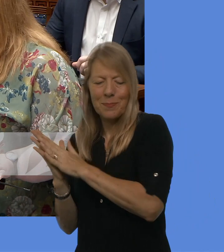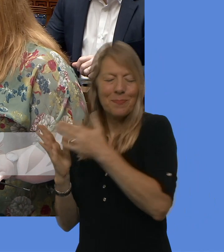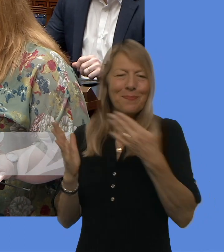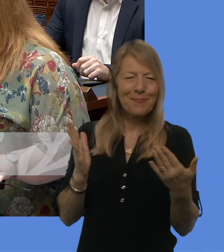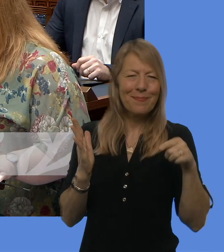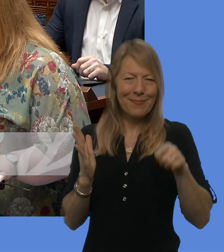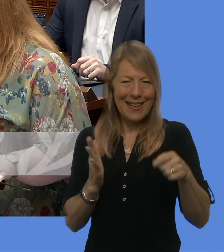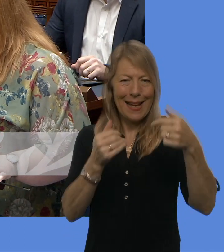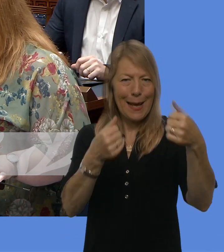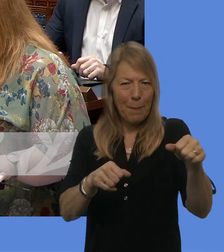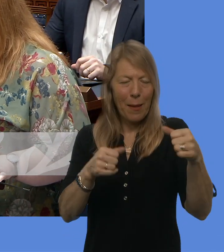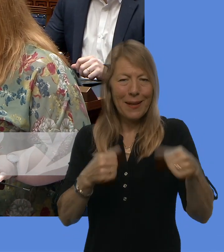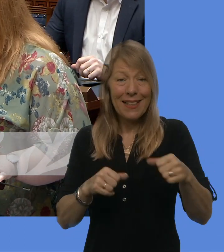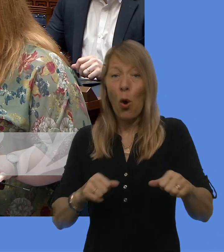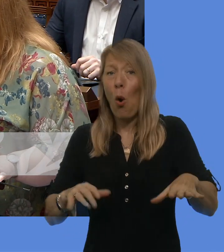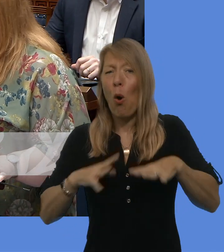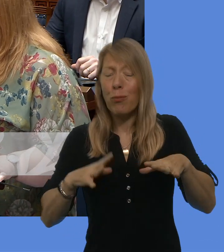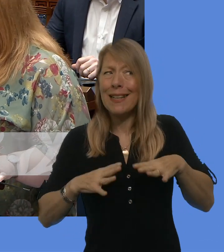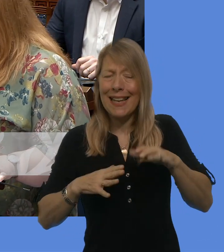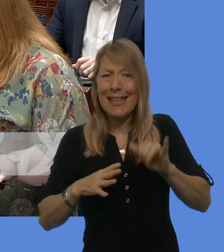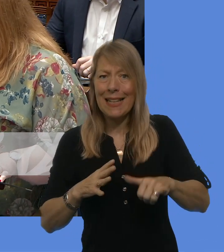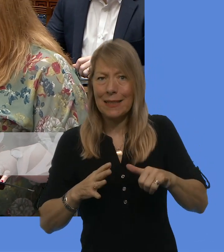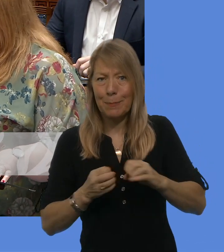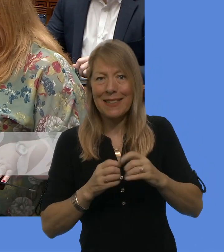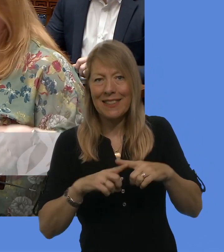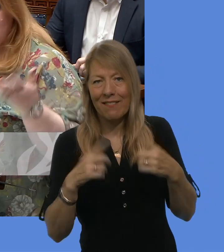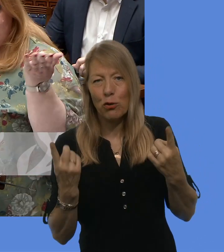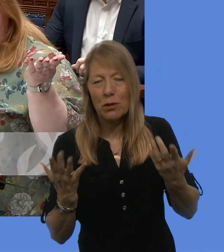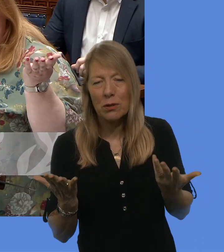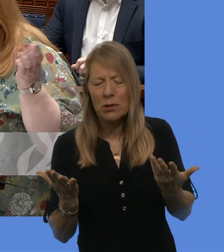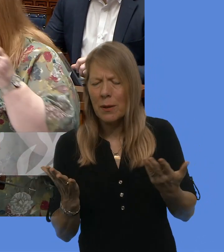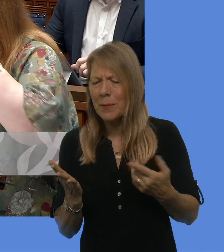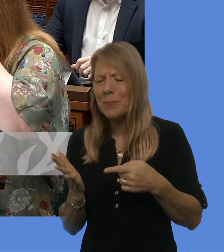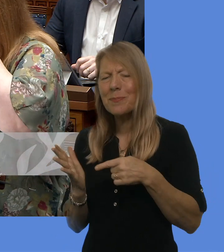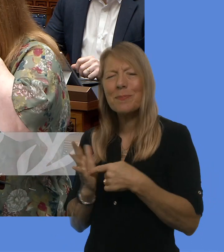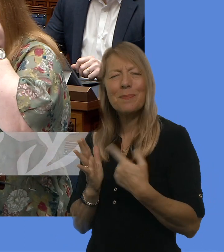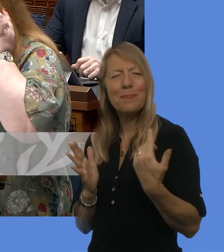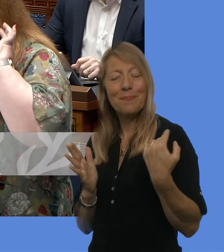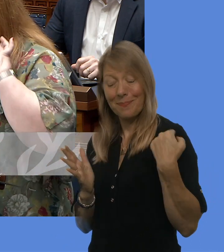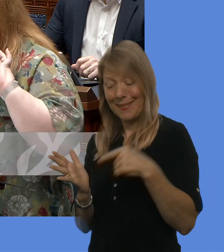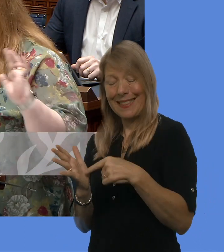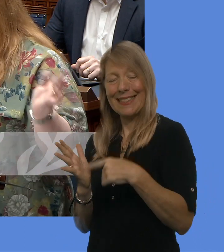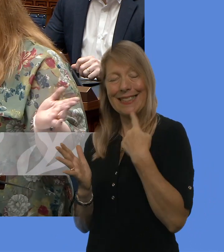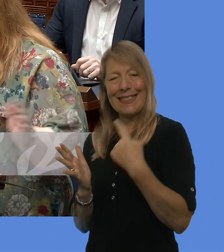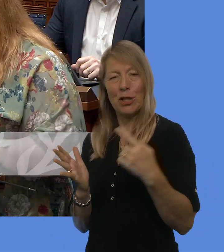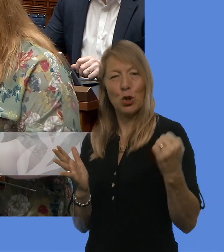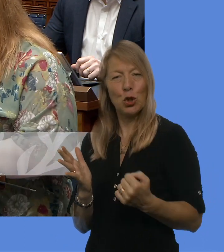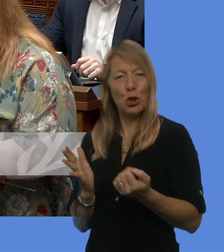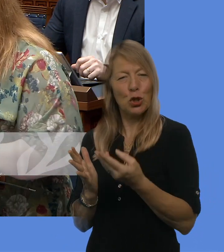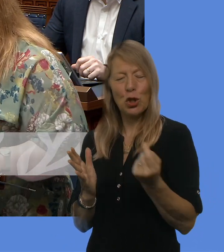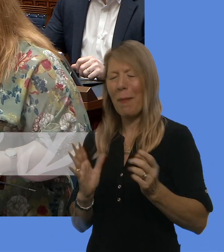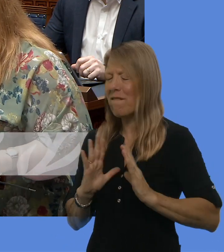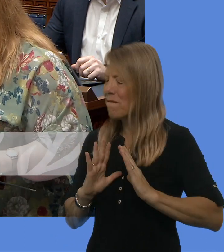real life difference to victims. Access to free legal advice, which we discussed earlier in response to Ms Cara